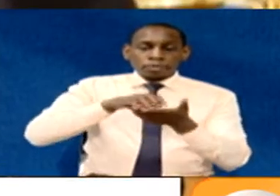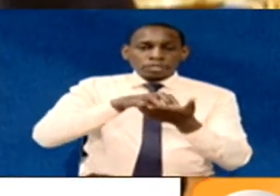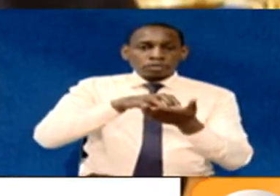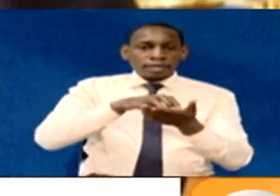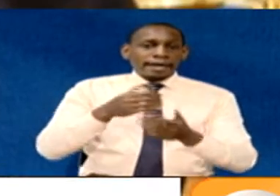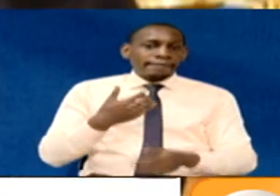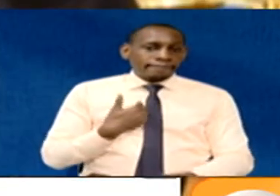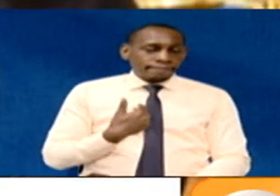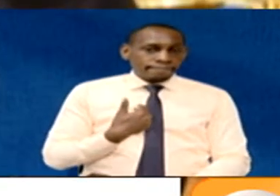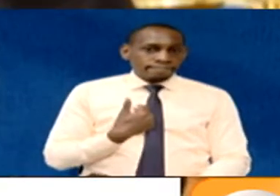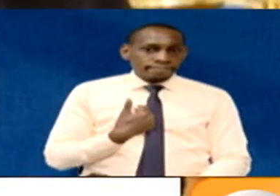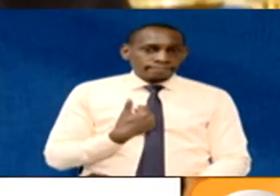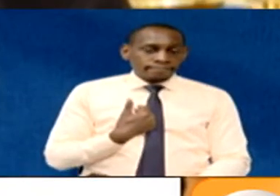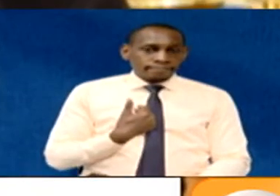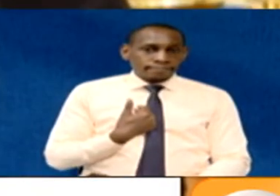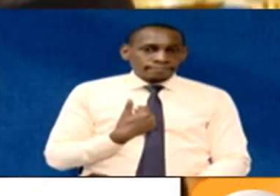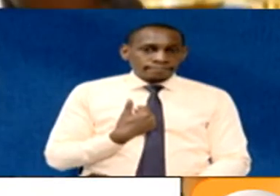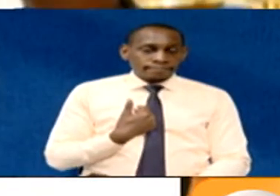to